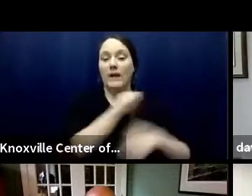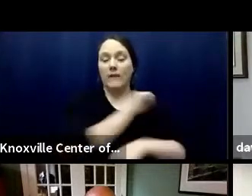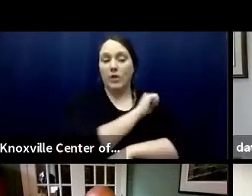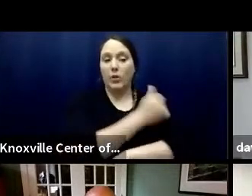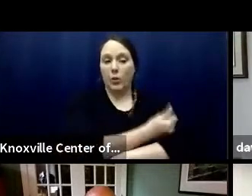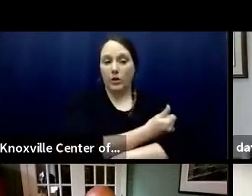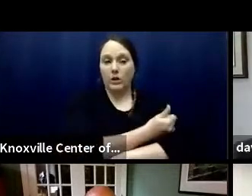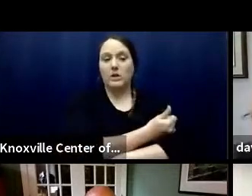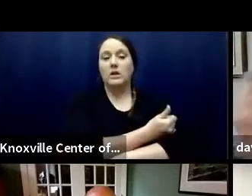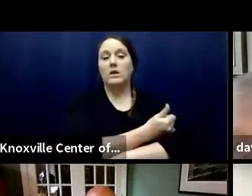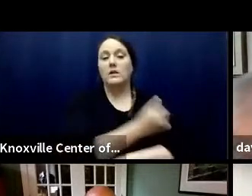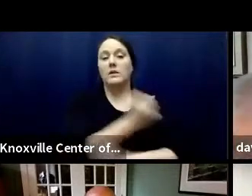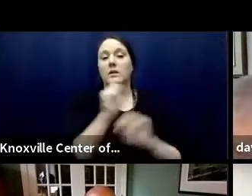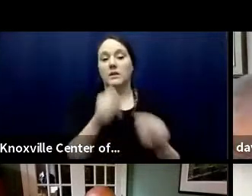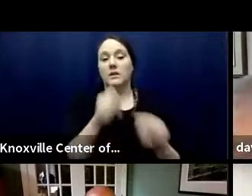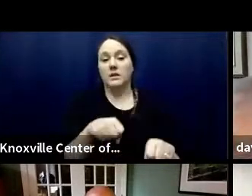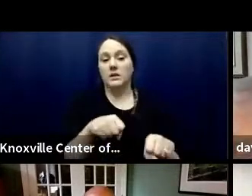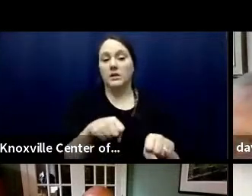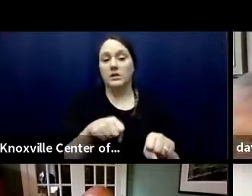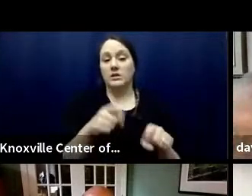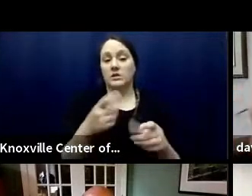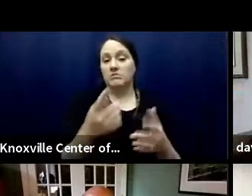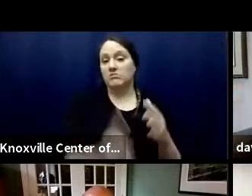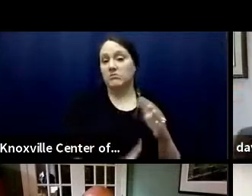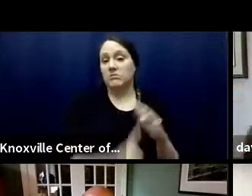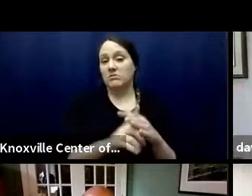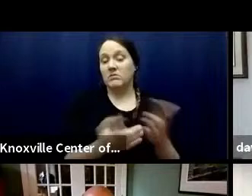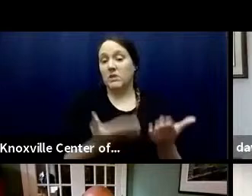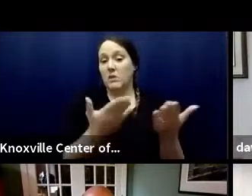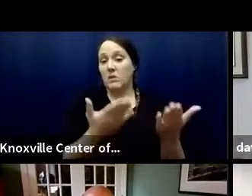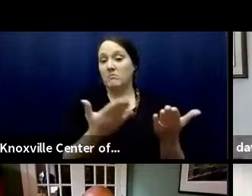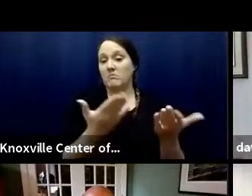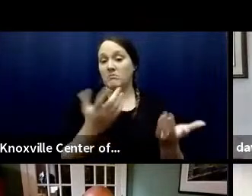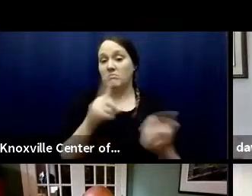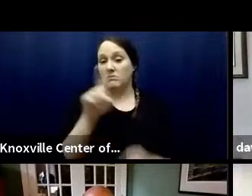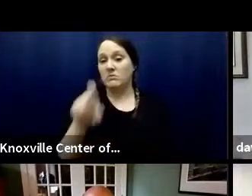that could come to bear. That's just a question.